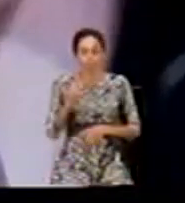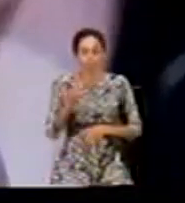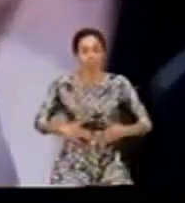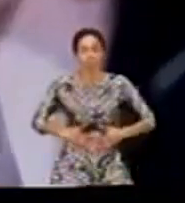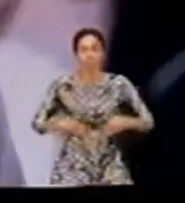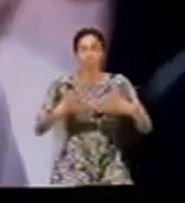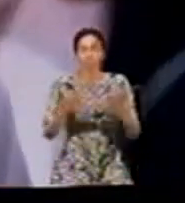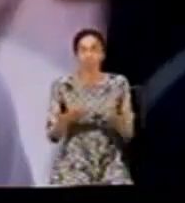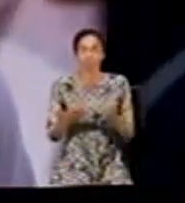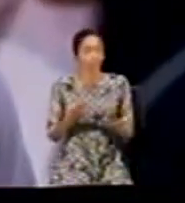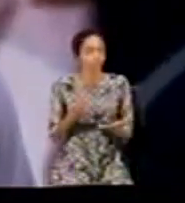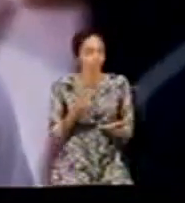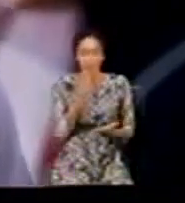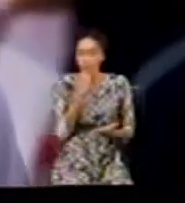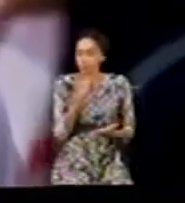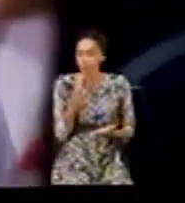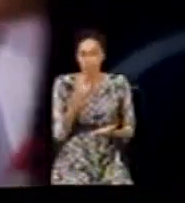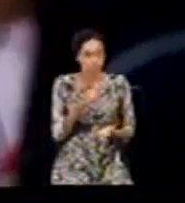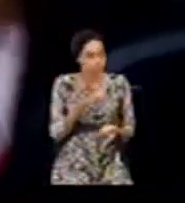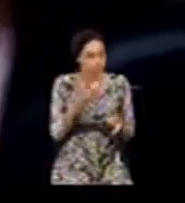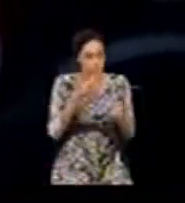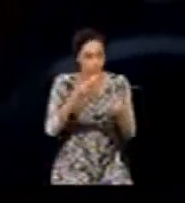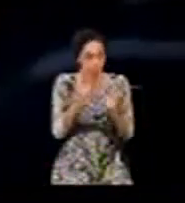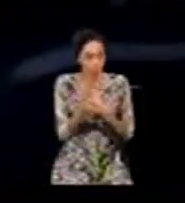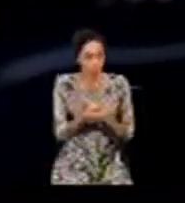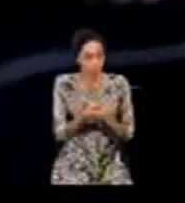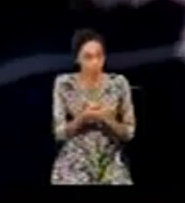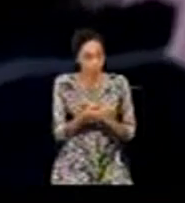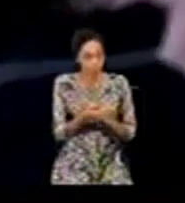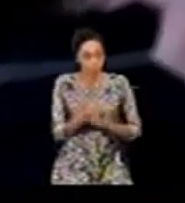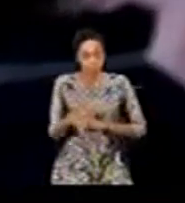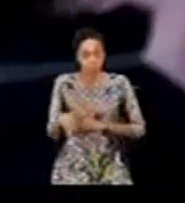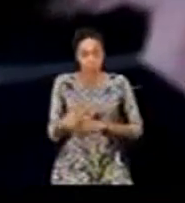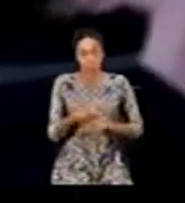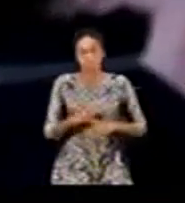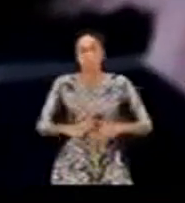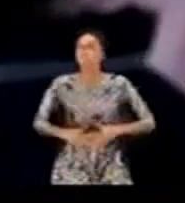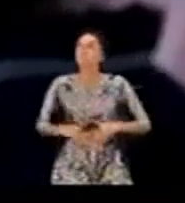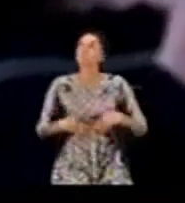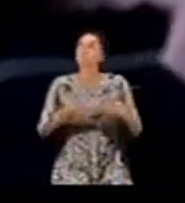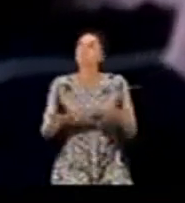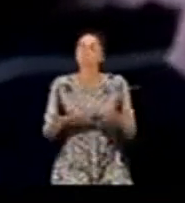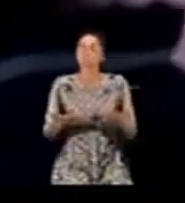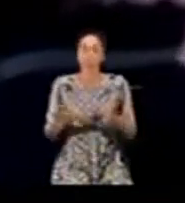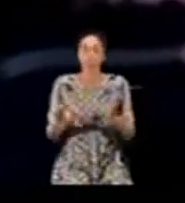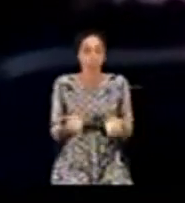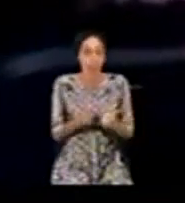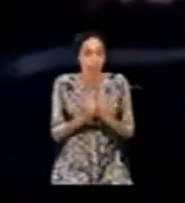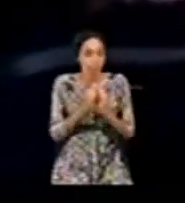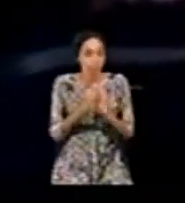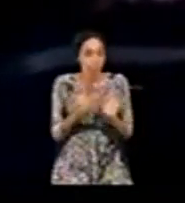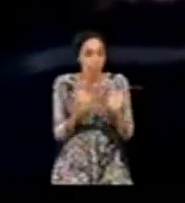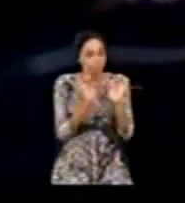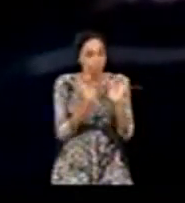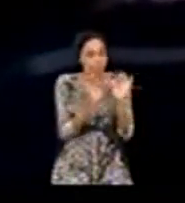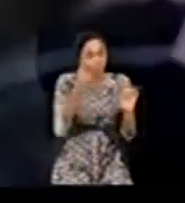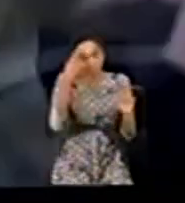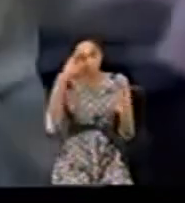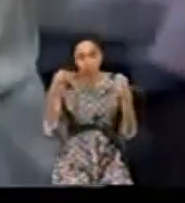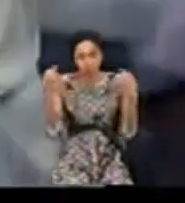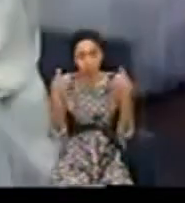is not repentance. Mere confession without hatred for sin is